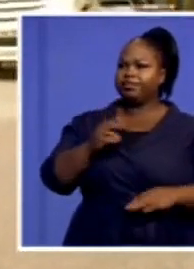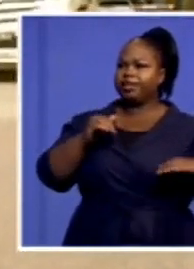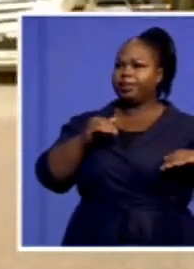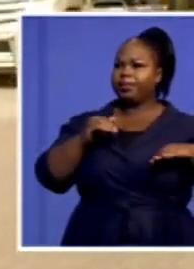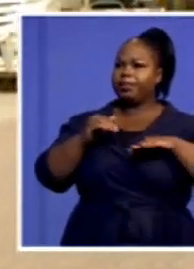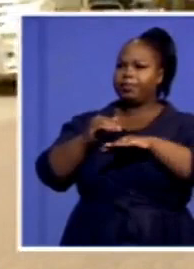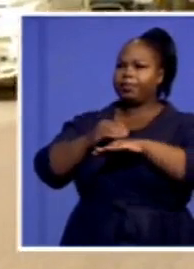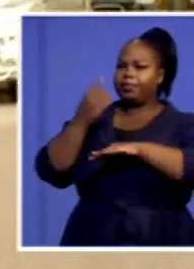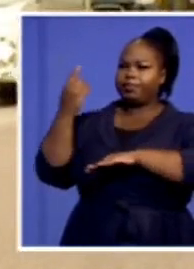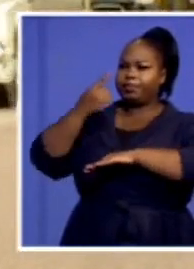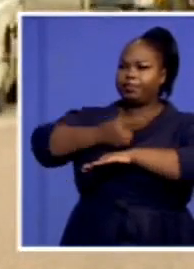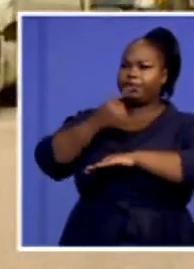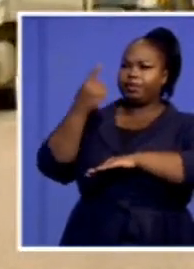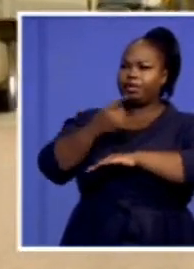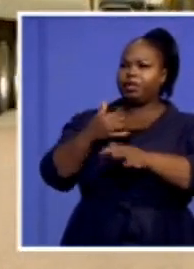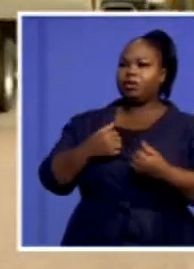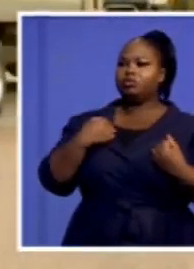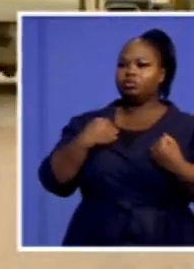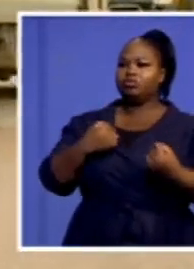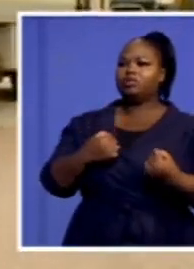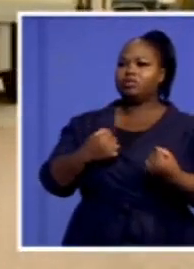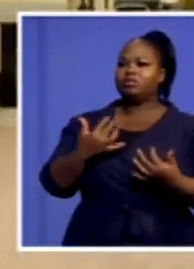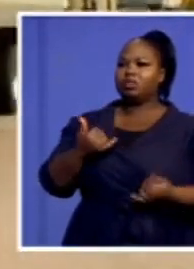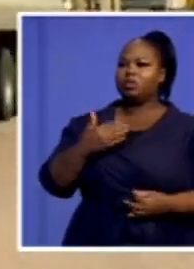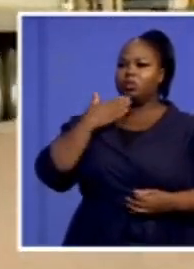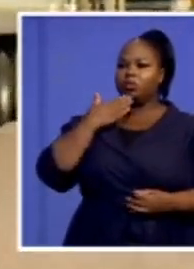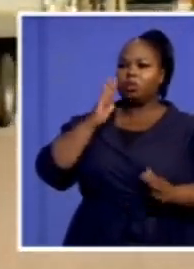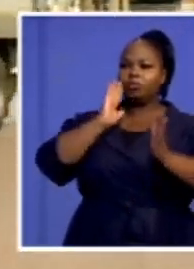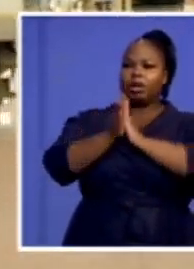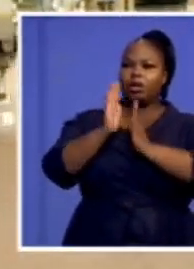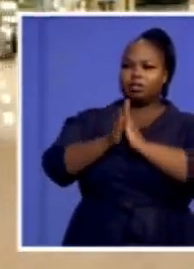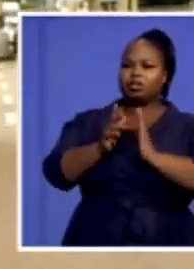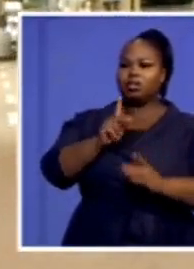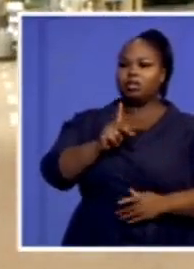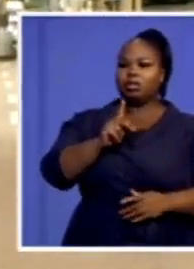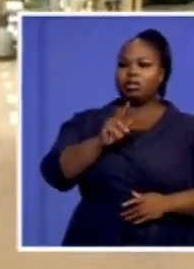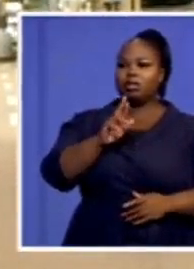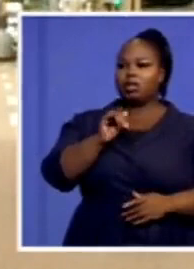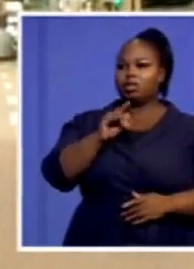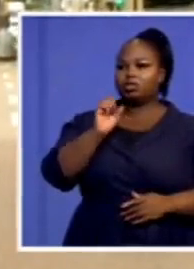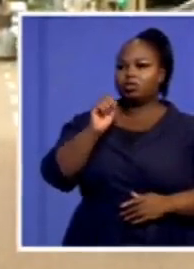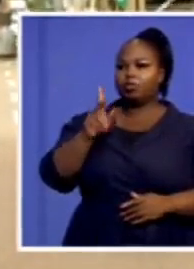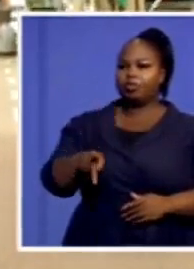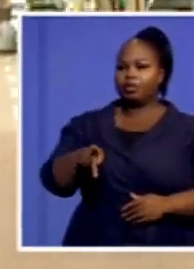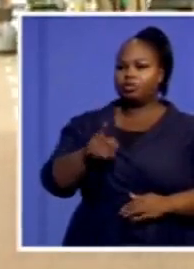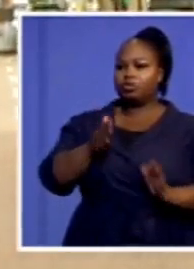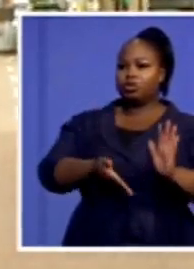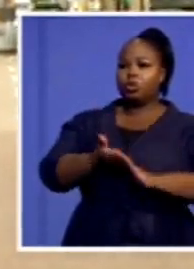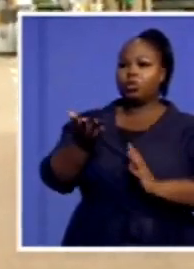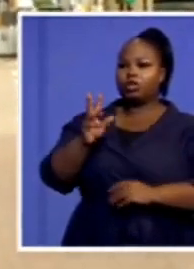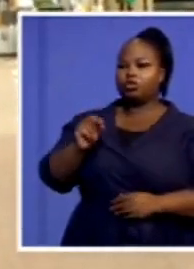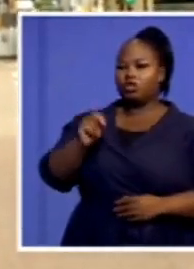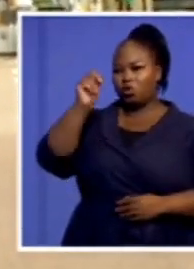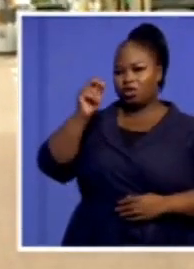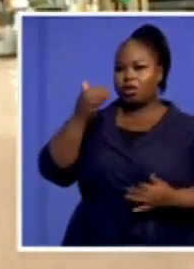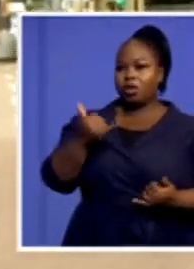of motorists that are queuing to pass through the Kranskop Toll Gate destined for the north is starting to pick up.